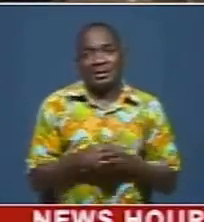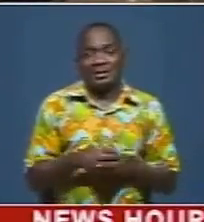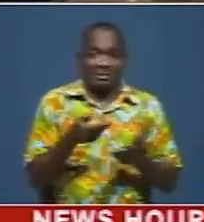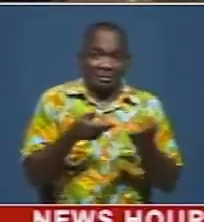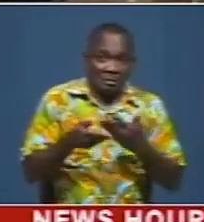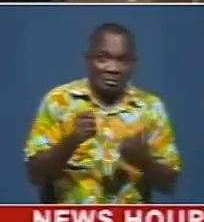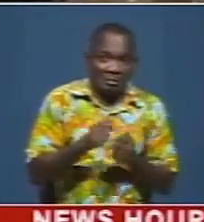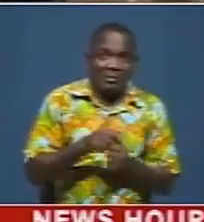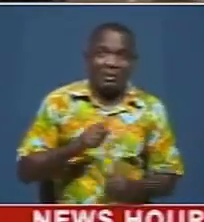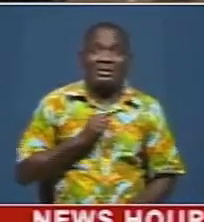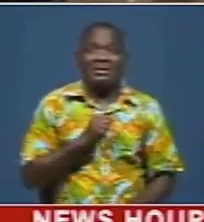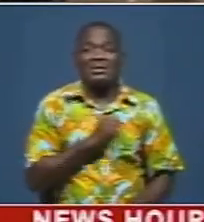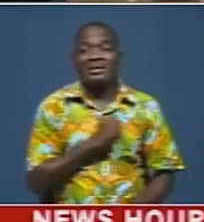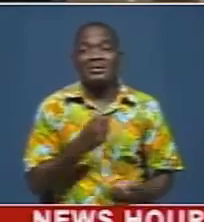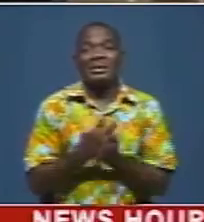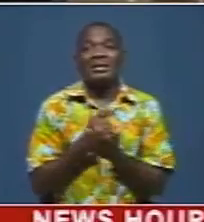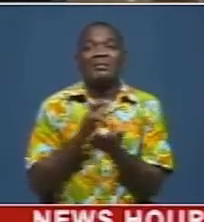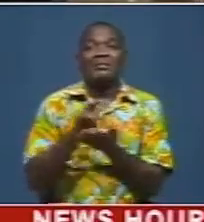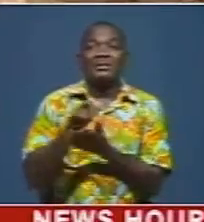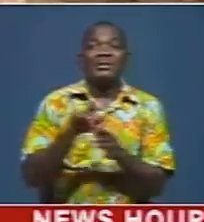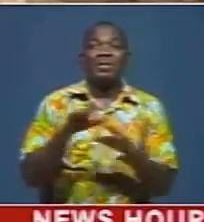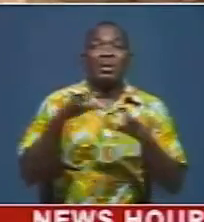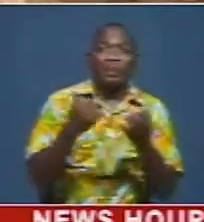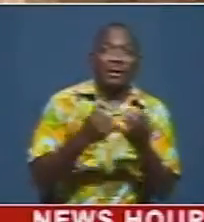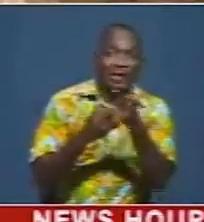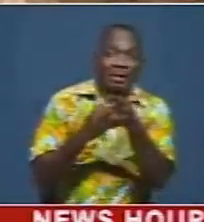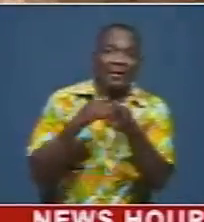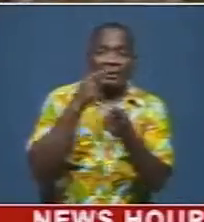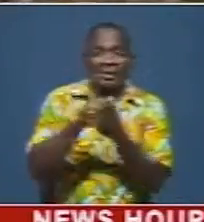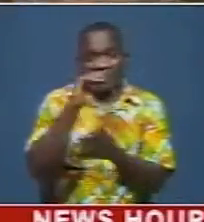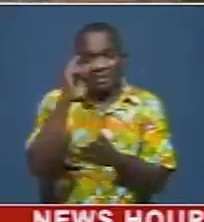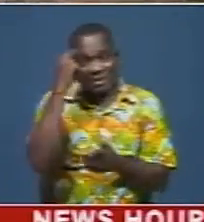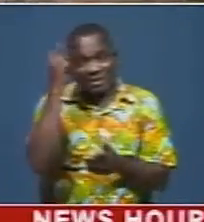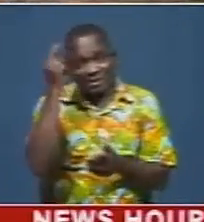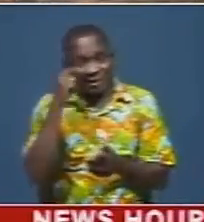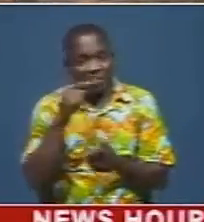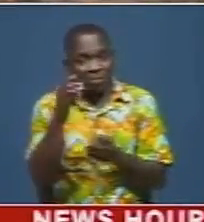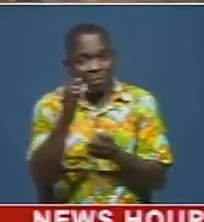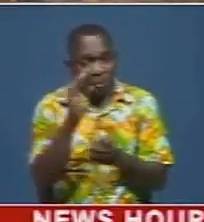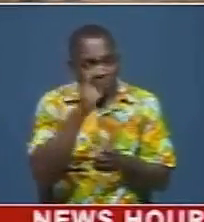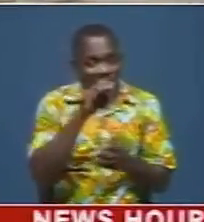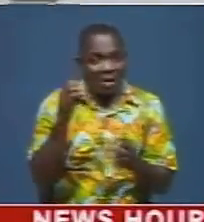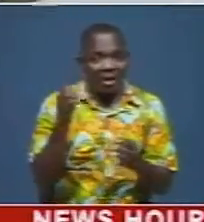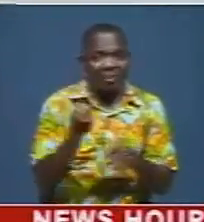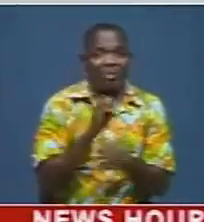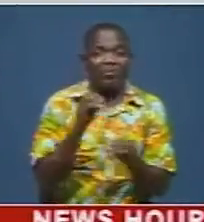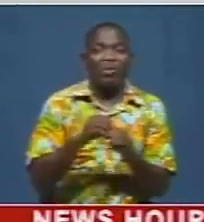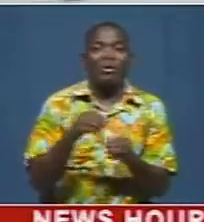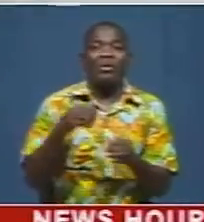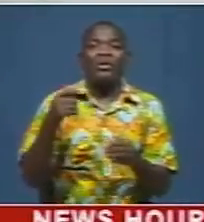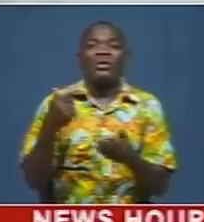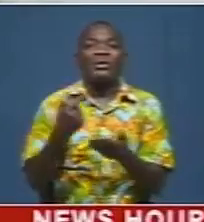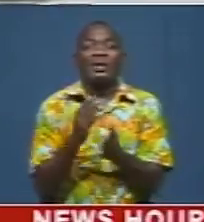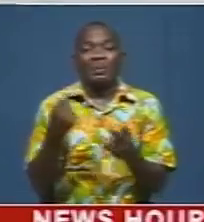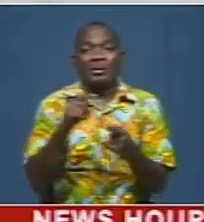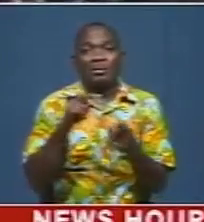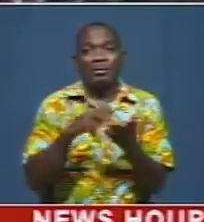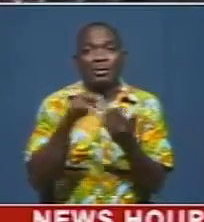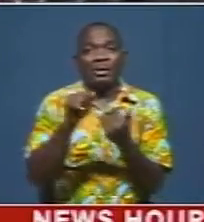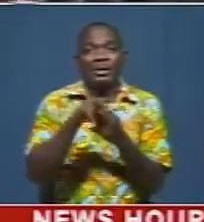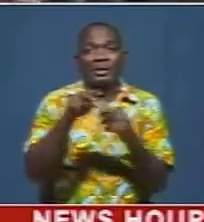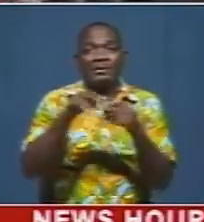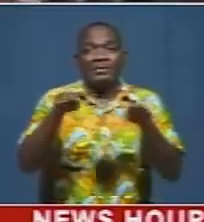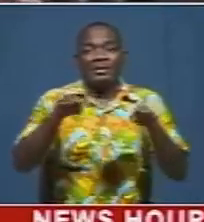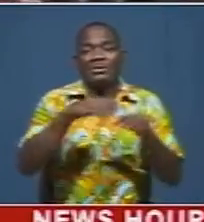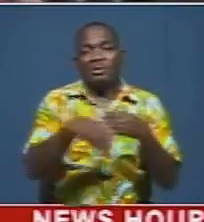Interacting with staff of the Ghana Airport Company, he said government is looking to employ more Ghanaians when the second phase of the project